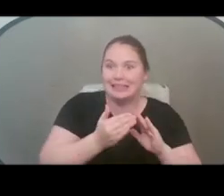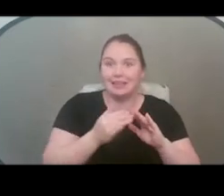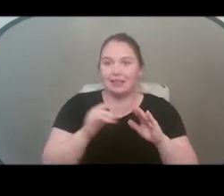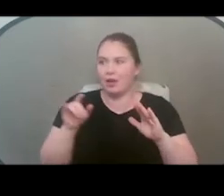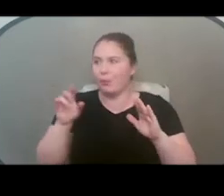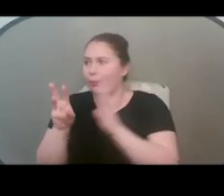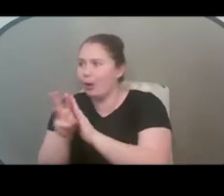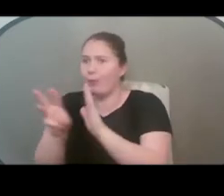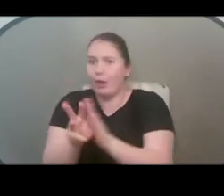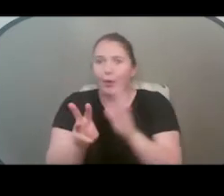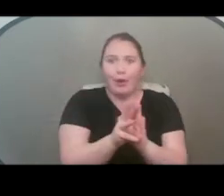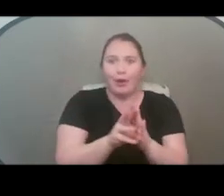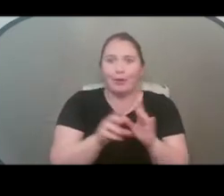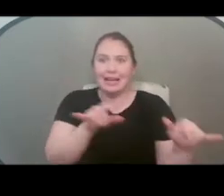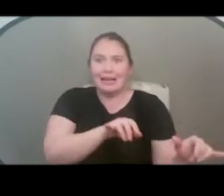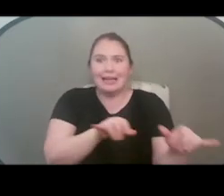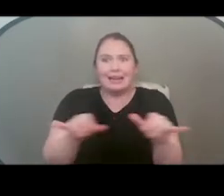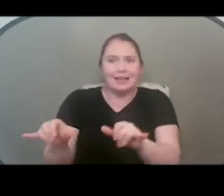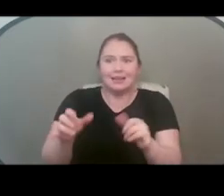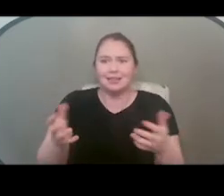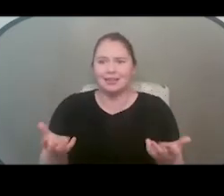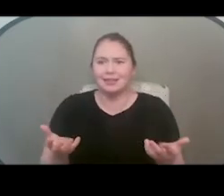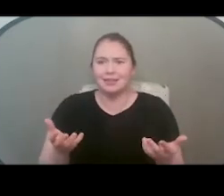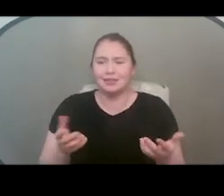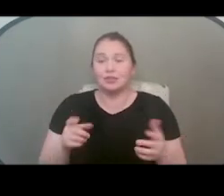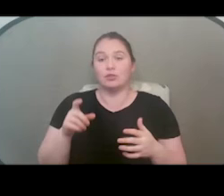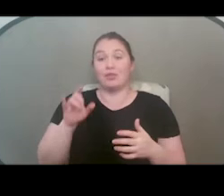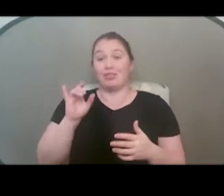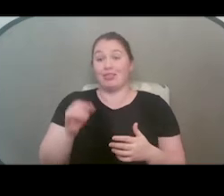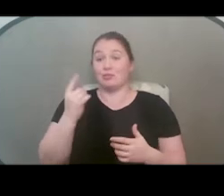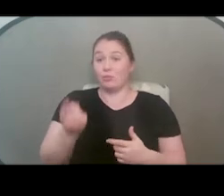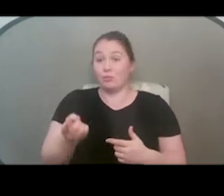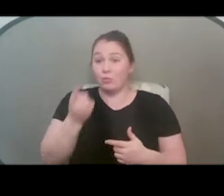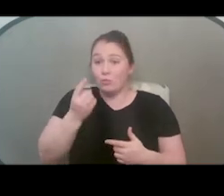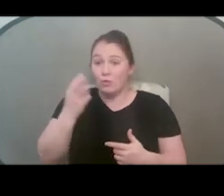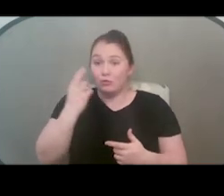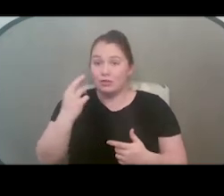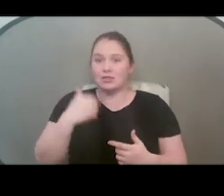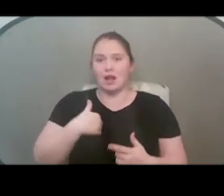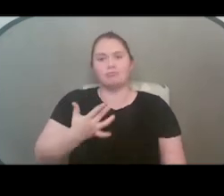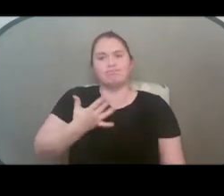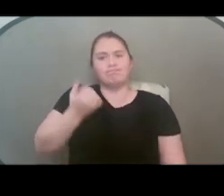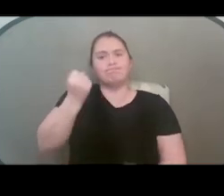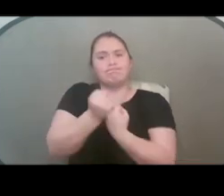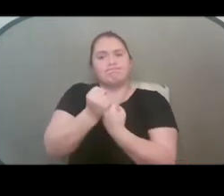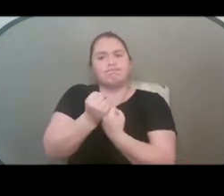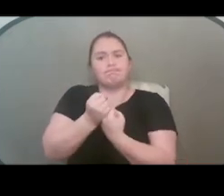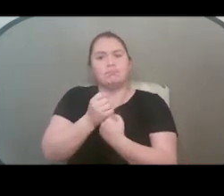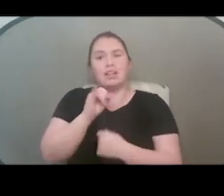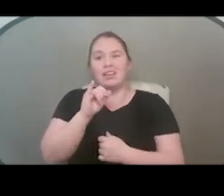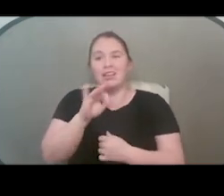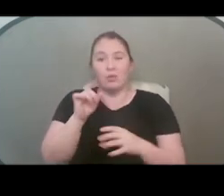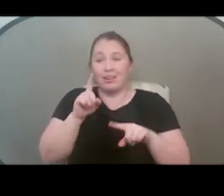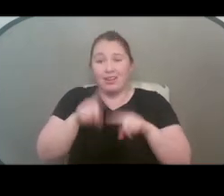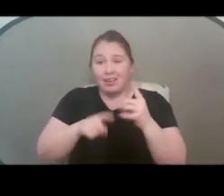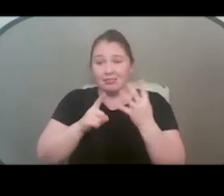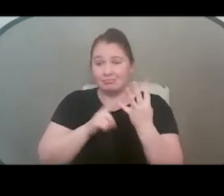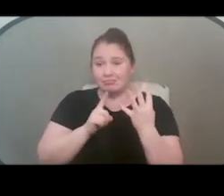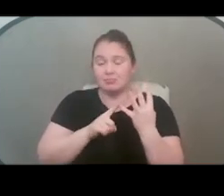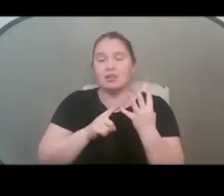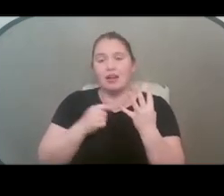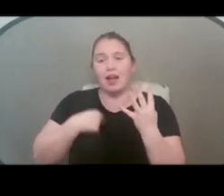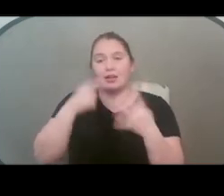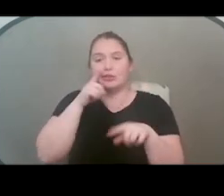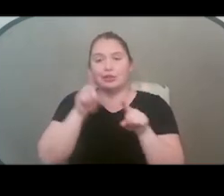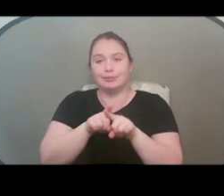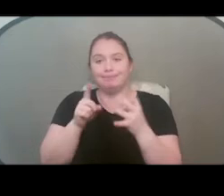Yep. So that's one of the reasons that I'm really in favor if we can't do the green space of doing option 3.